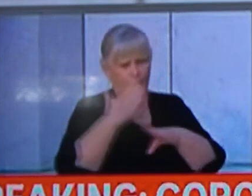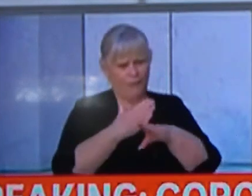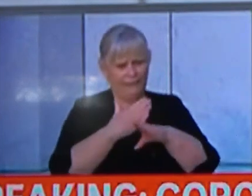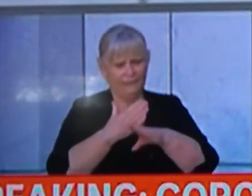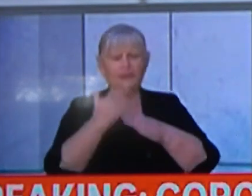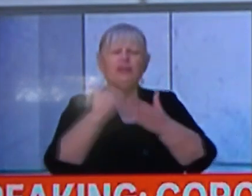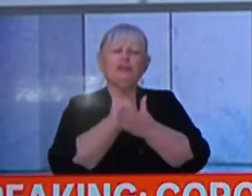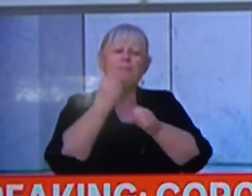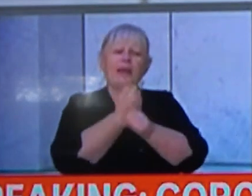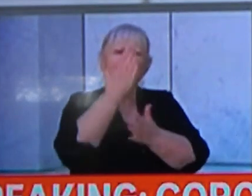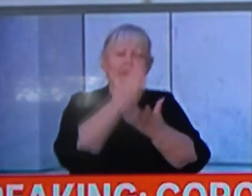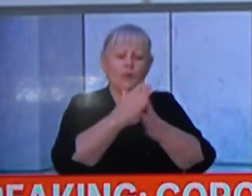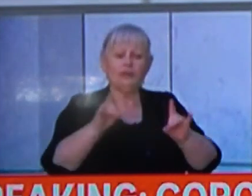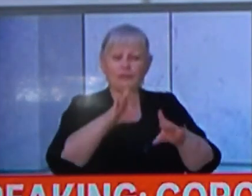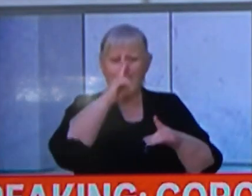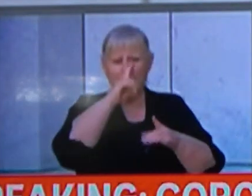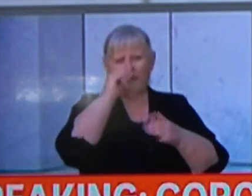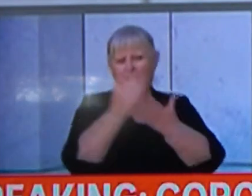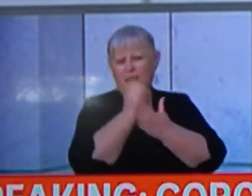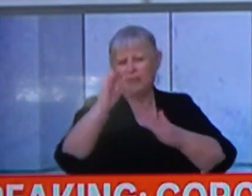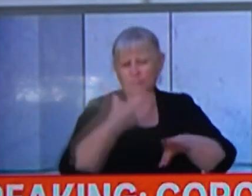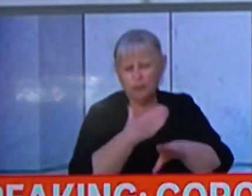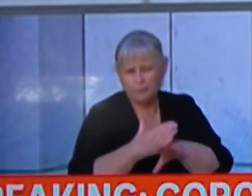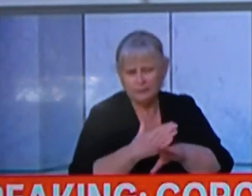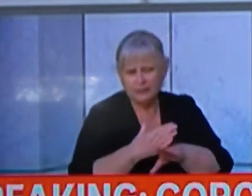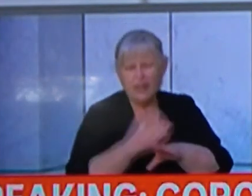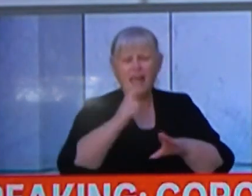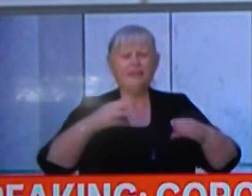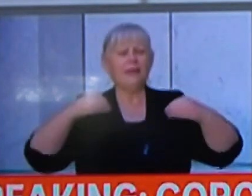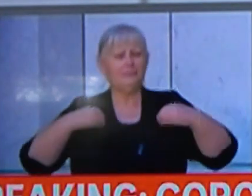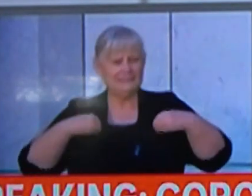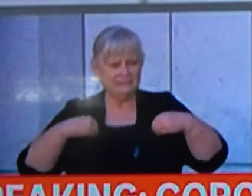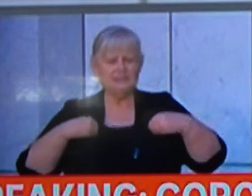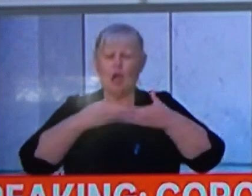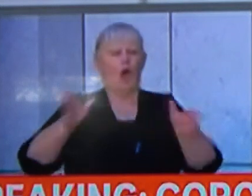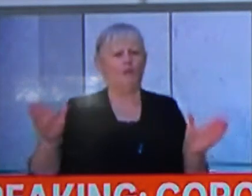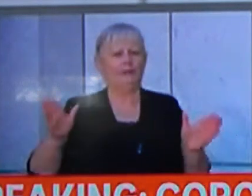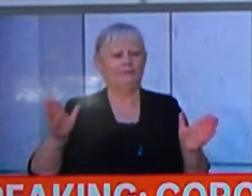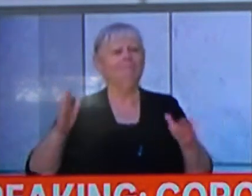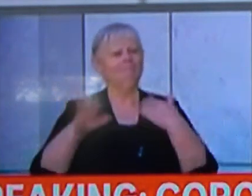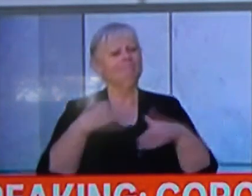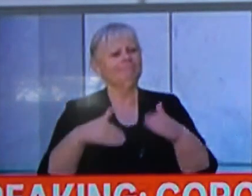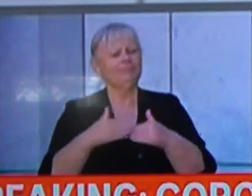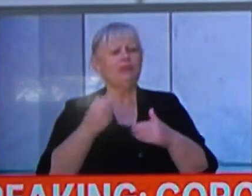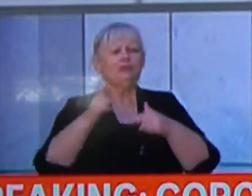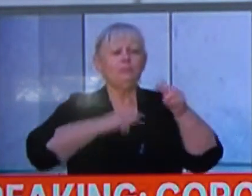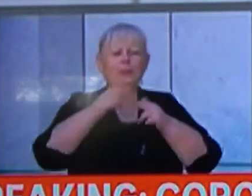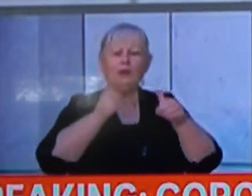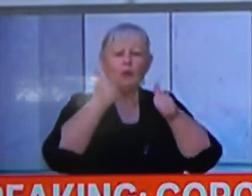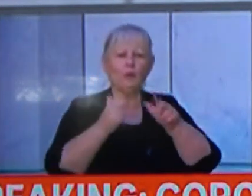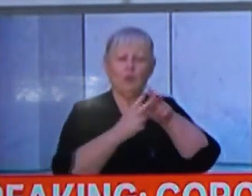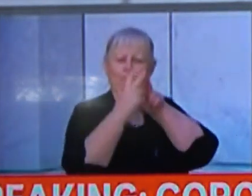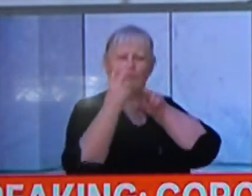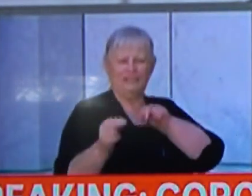keep Australians in jobs and businesses in business, and to build a bridge